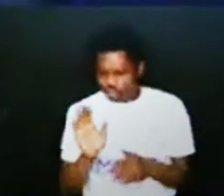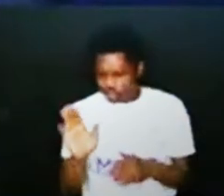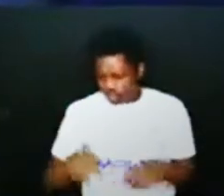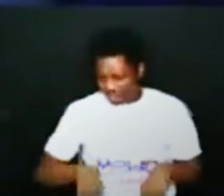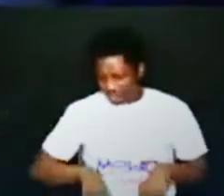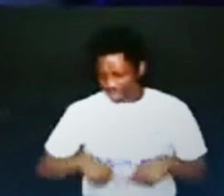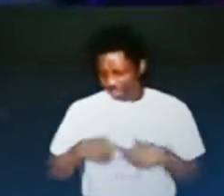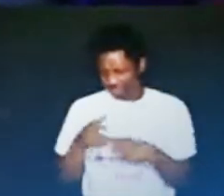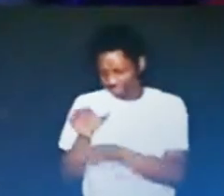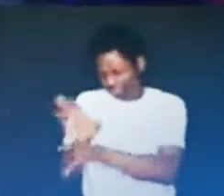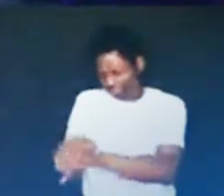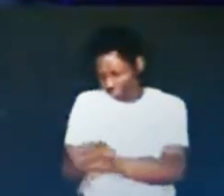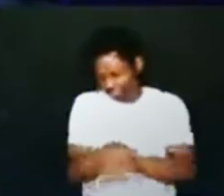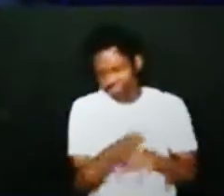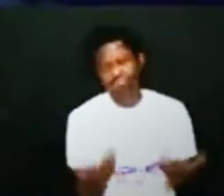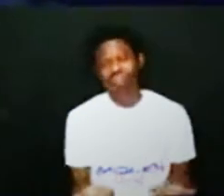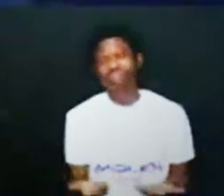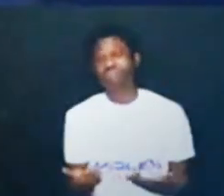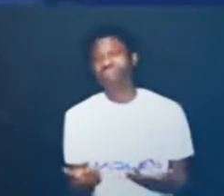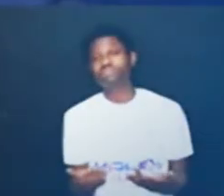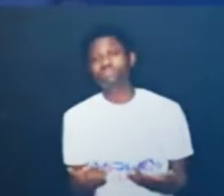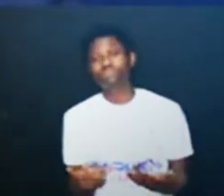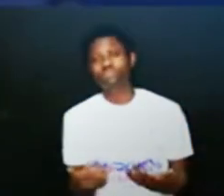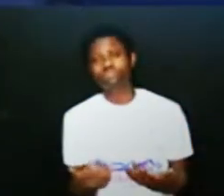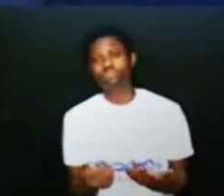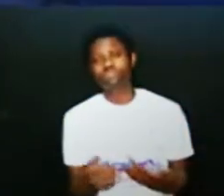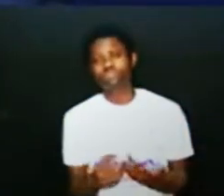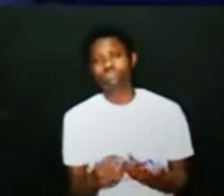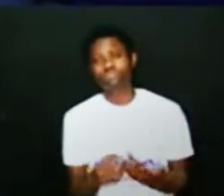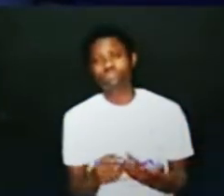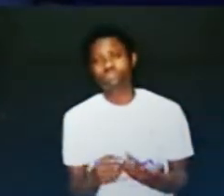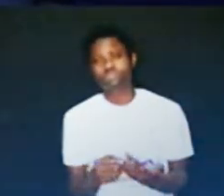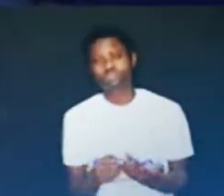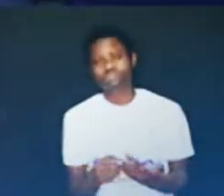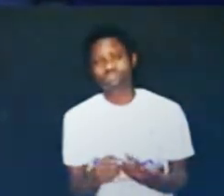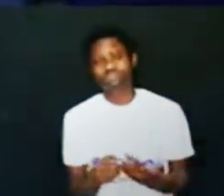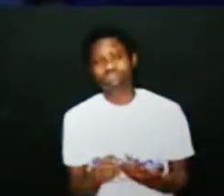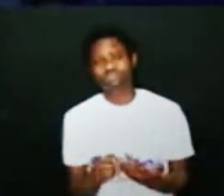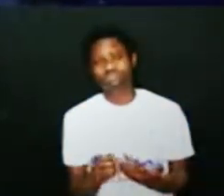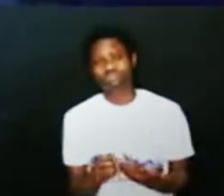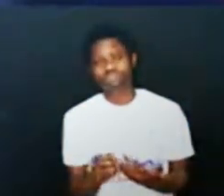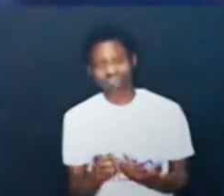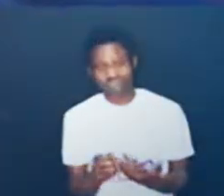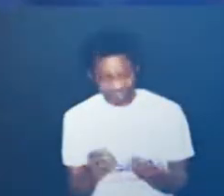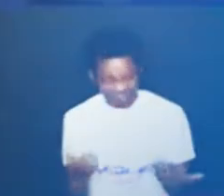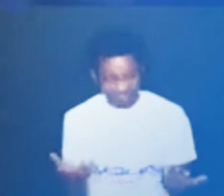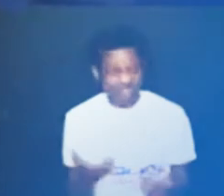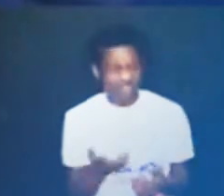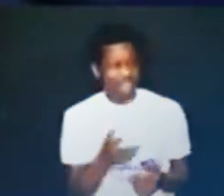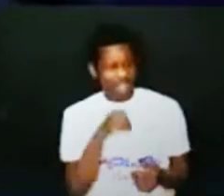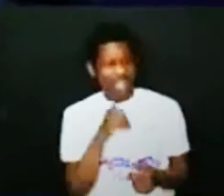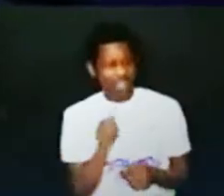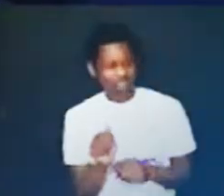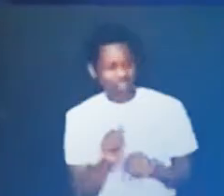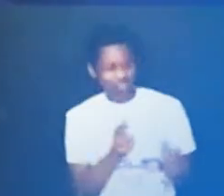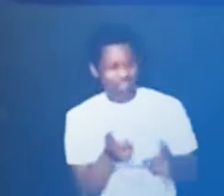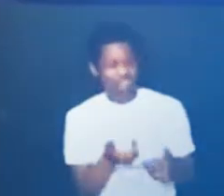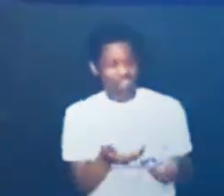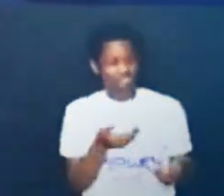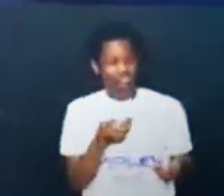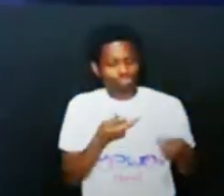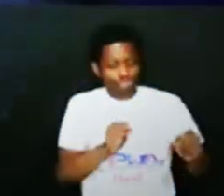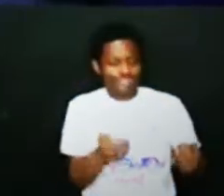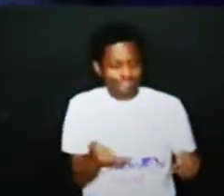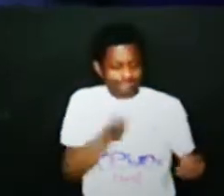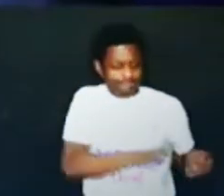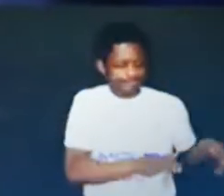Now, it's not like the one who is repressing, who sometimes will say, praise the Lord, hallelujah. But this one